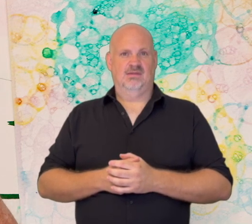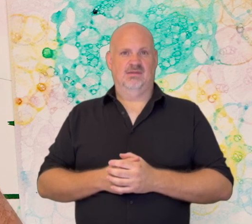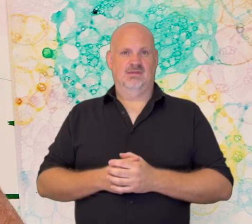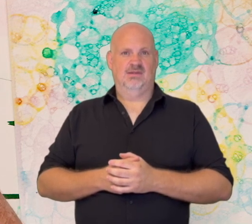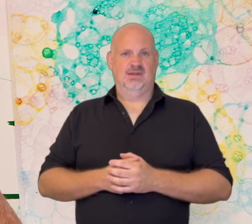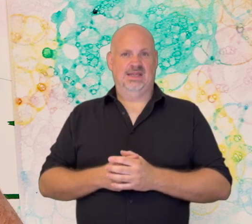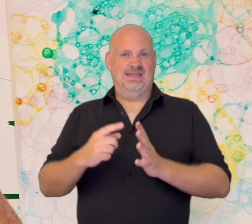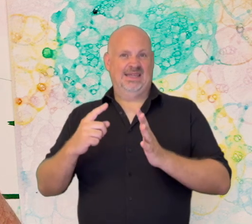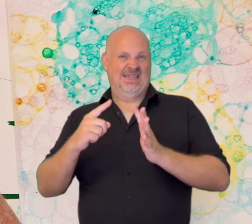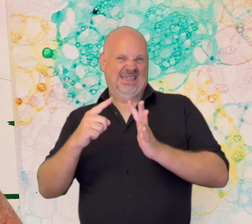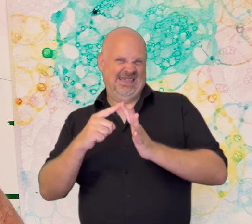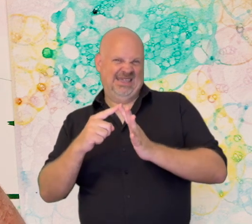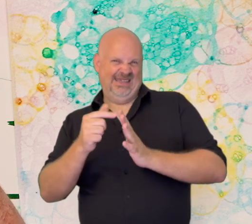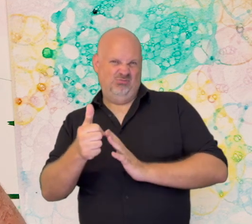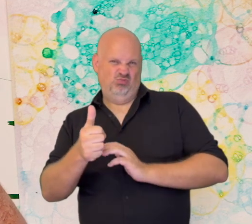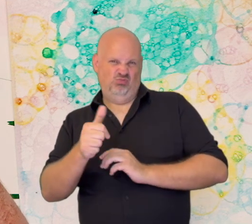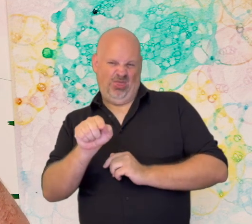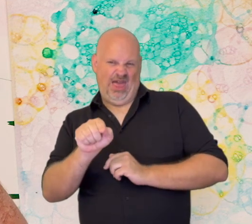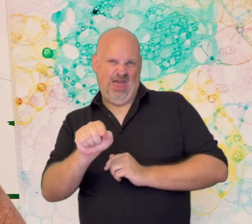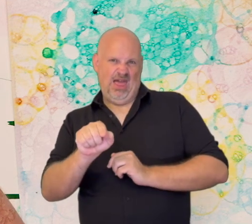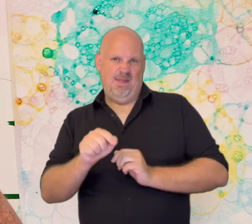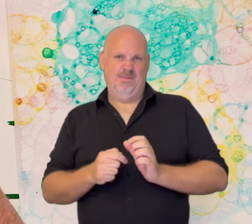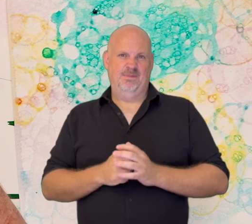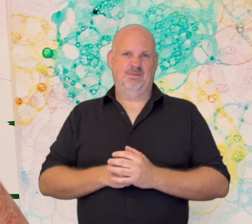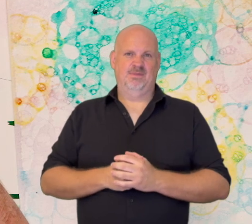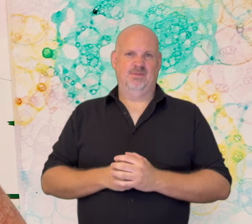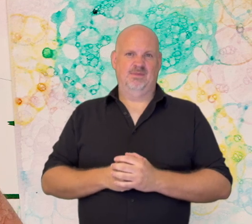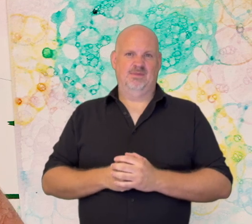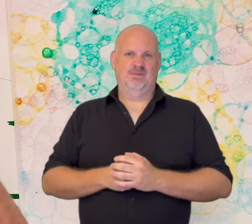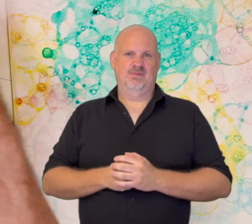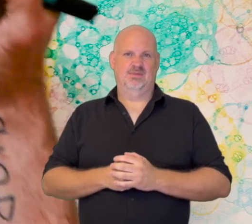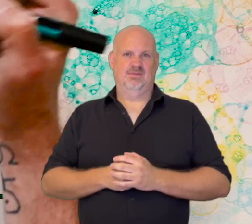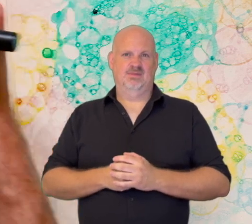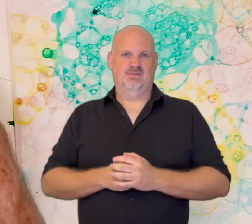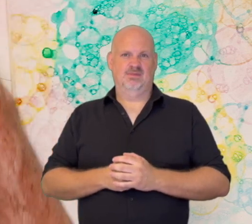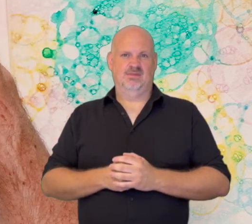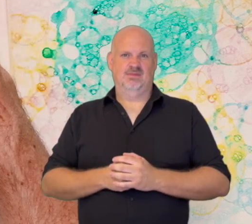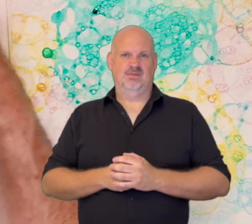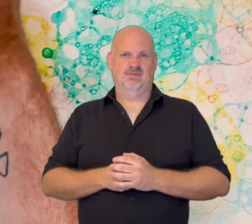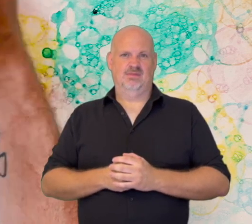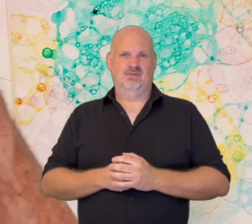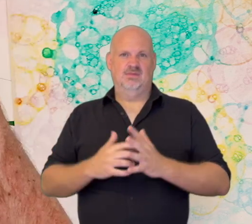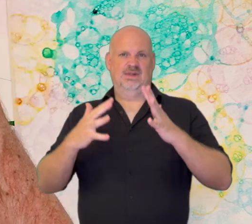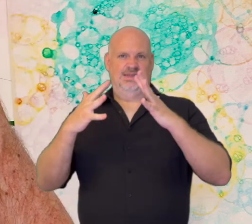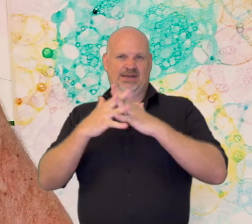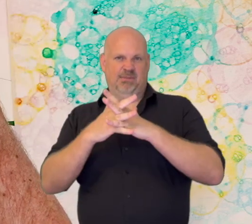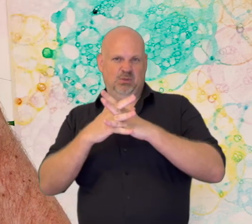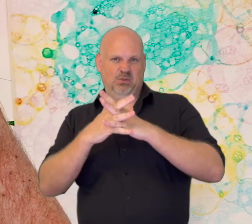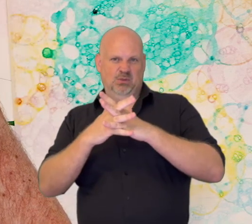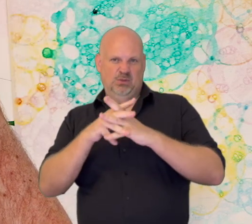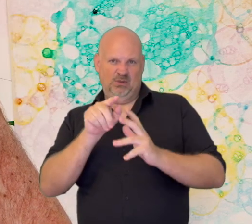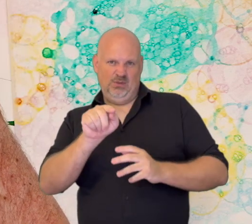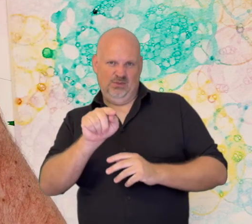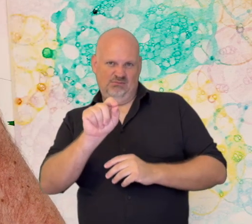there? And an E looks like it will fit in just here. It's A. That's a W